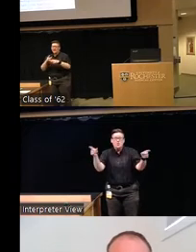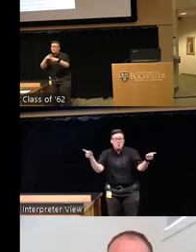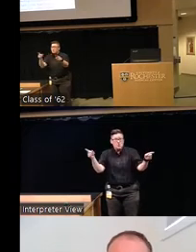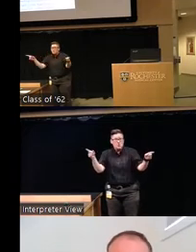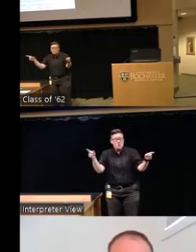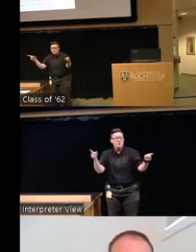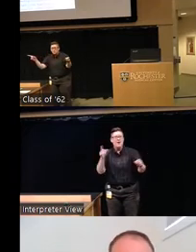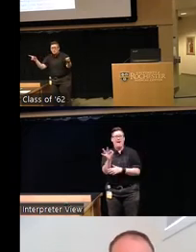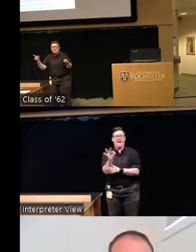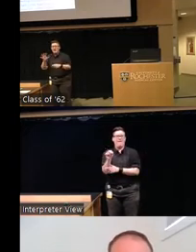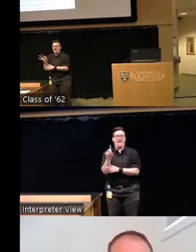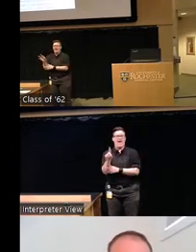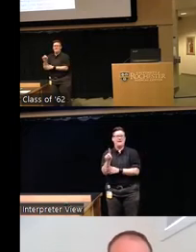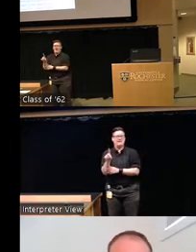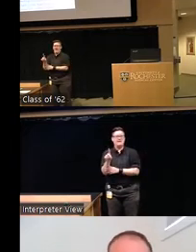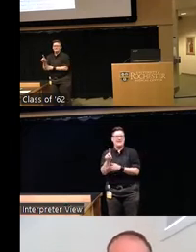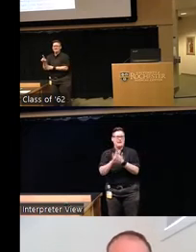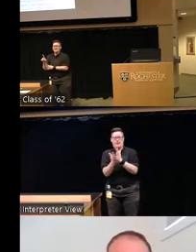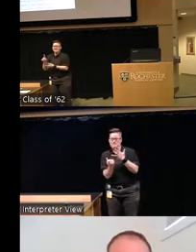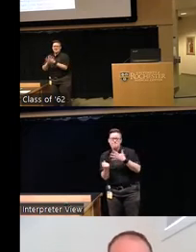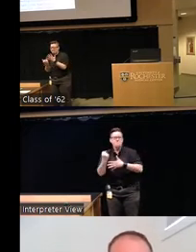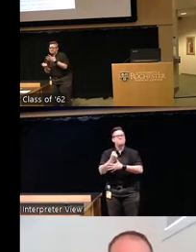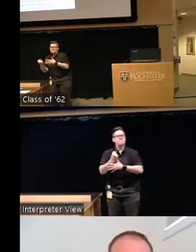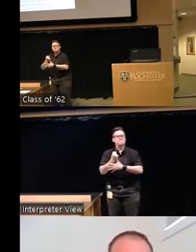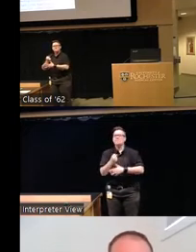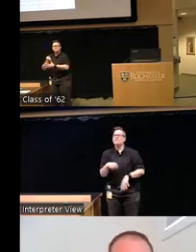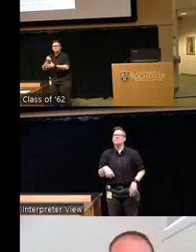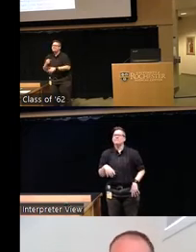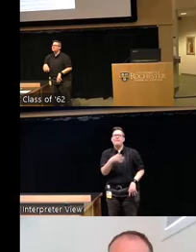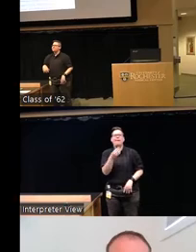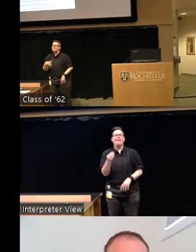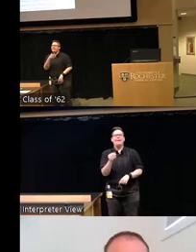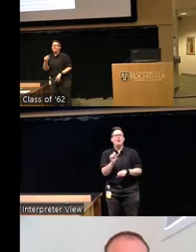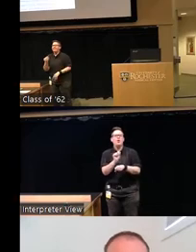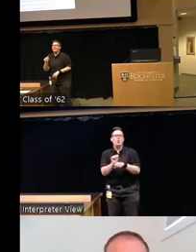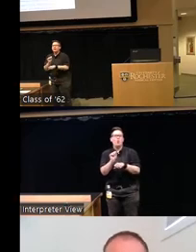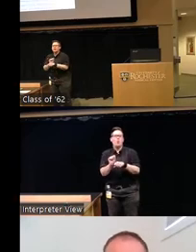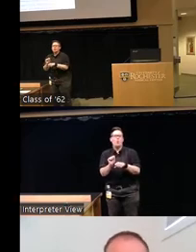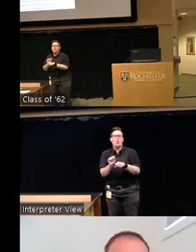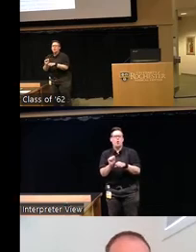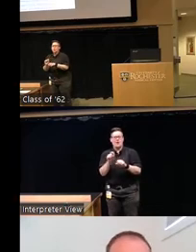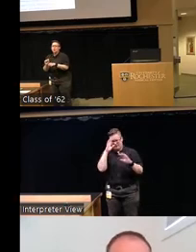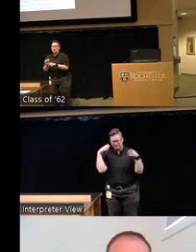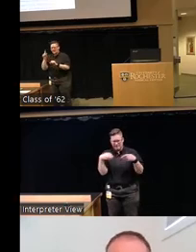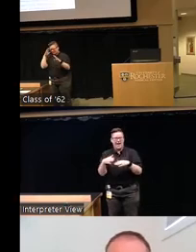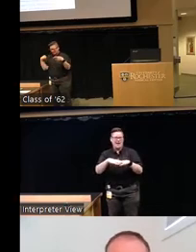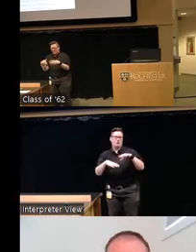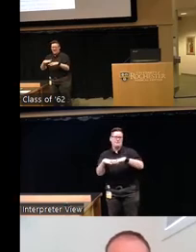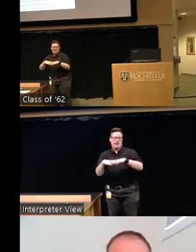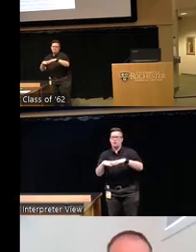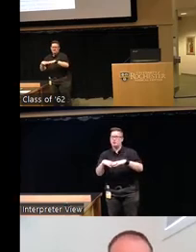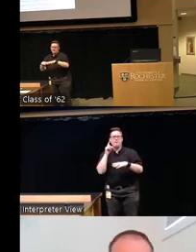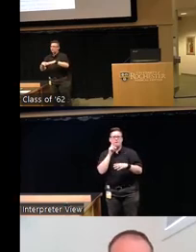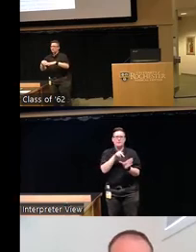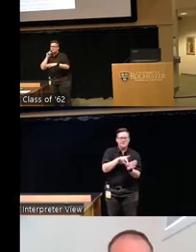bringing FND to the forefront and for working towards this intersection in a combined